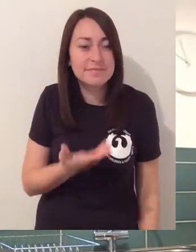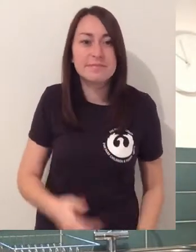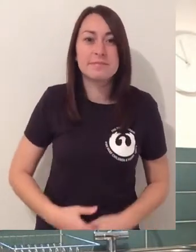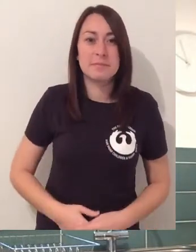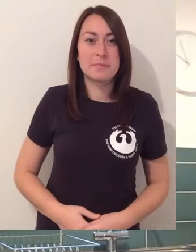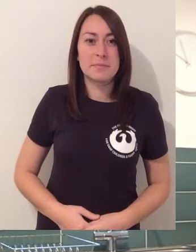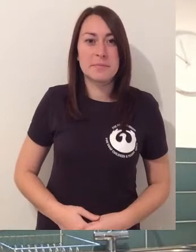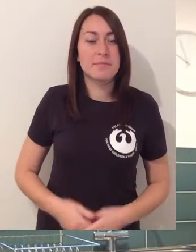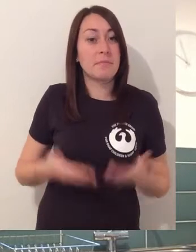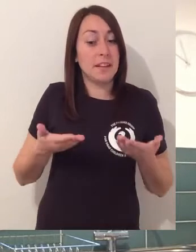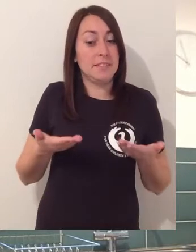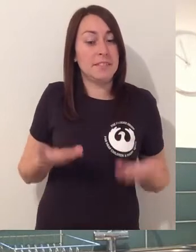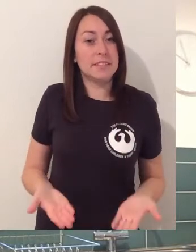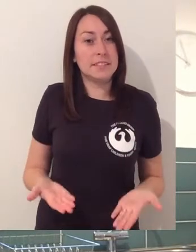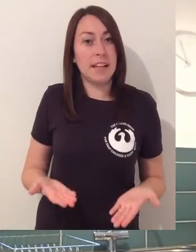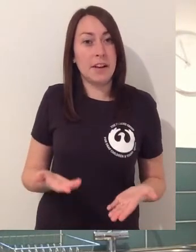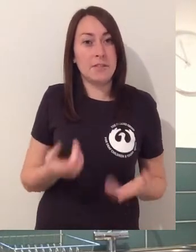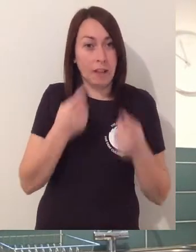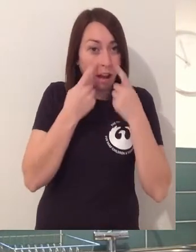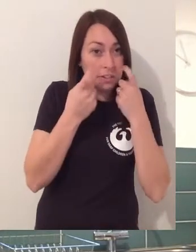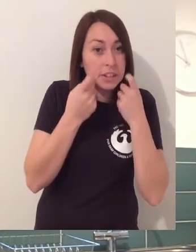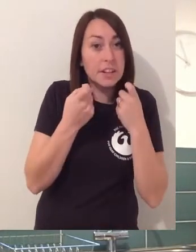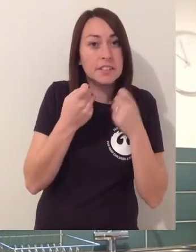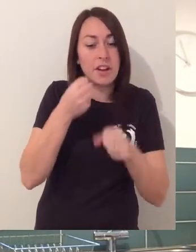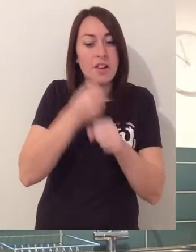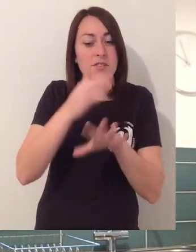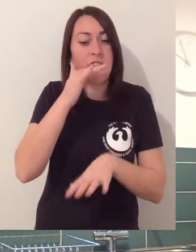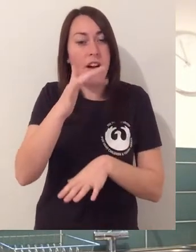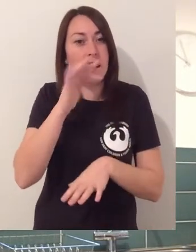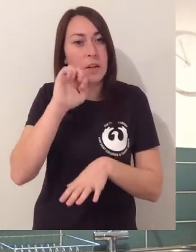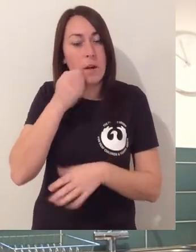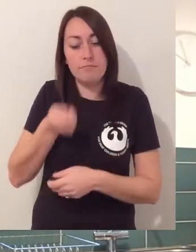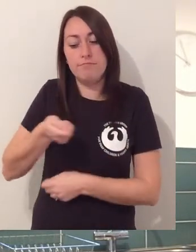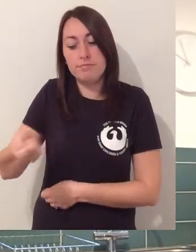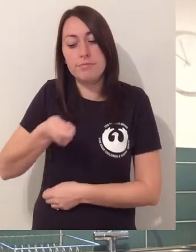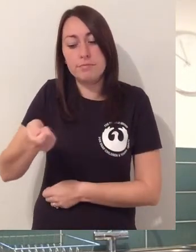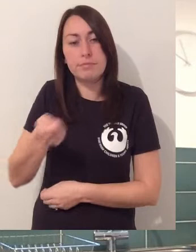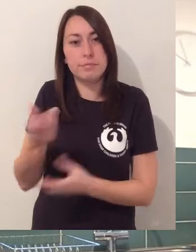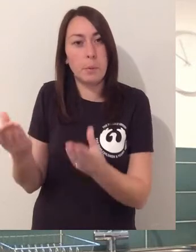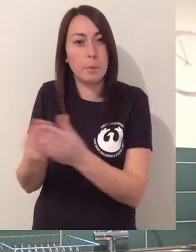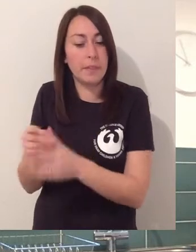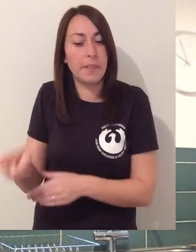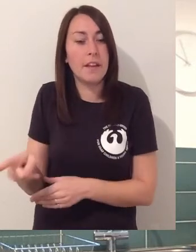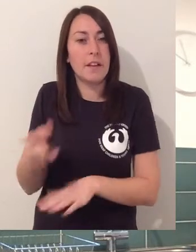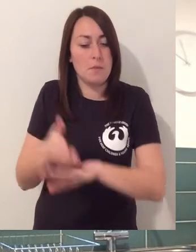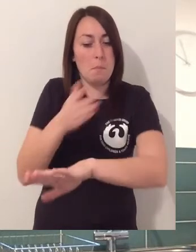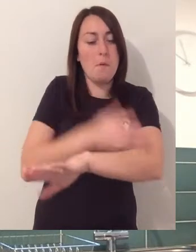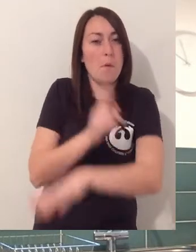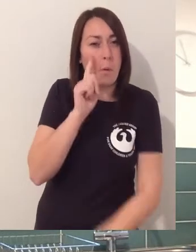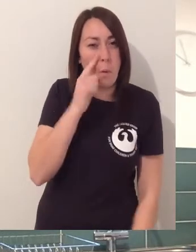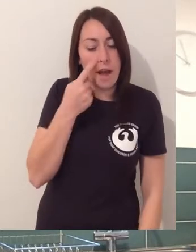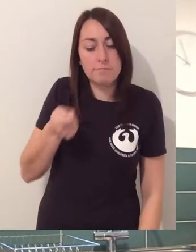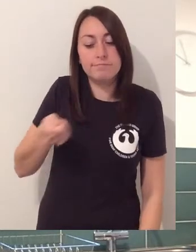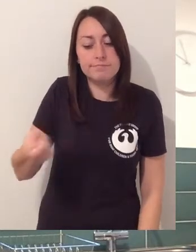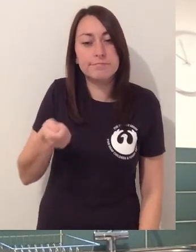be doing is popping the onion and the garlic into the frying pan together. So before we heat up the oil and pop the onions in,